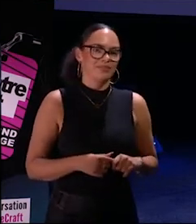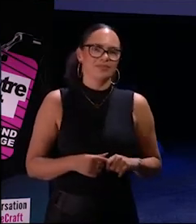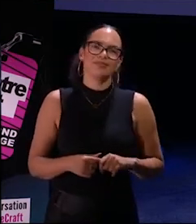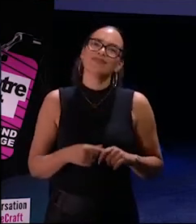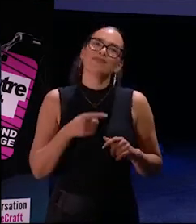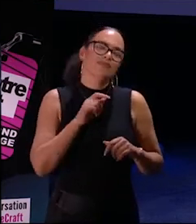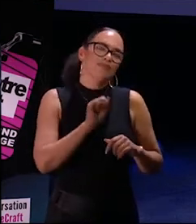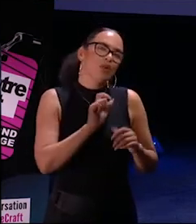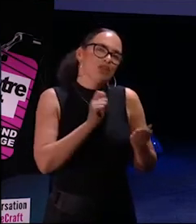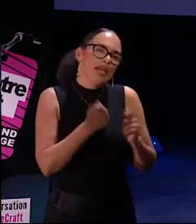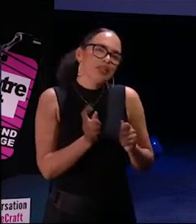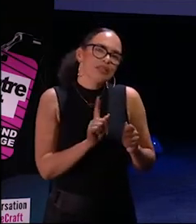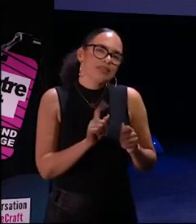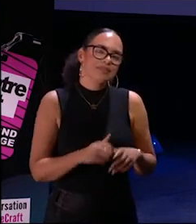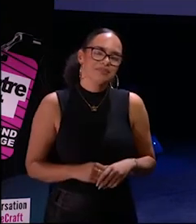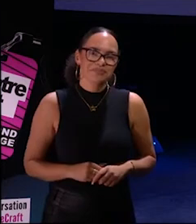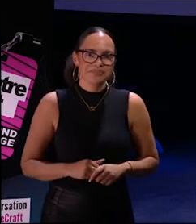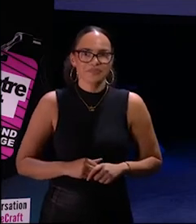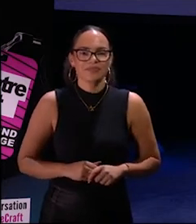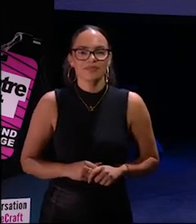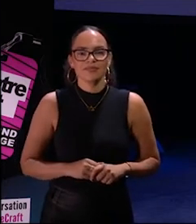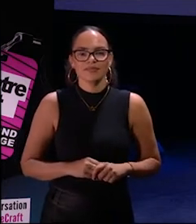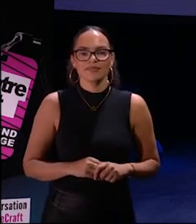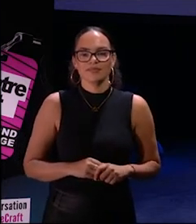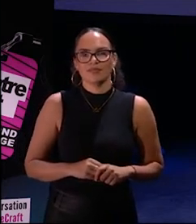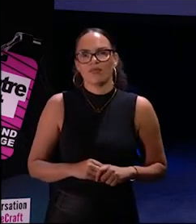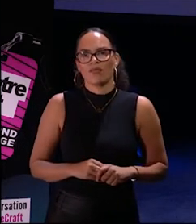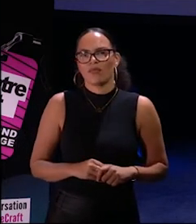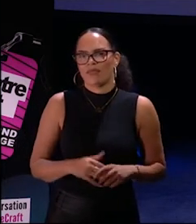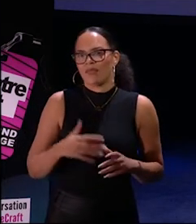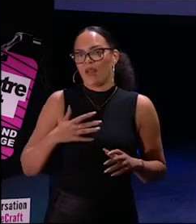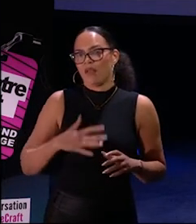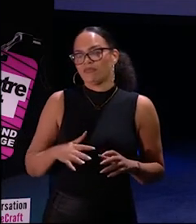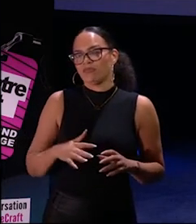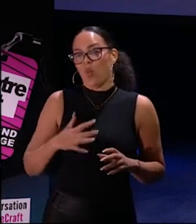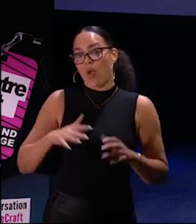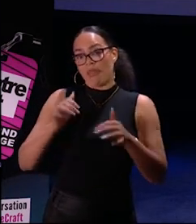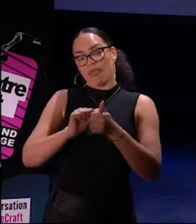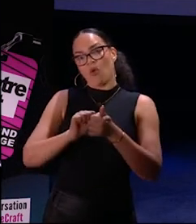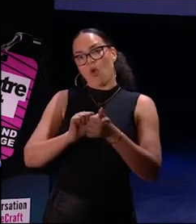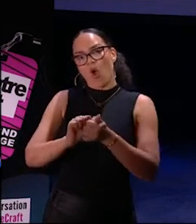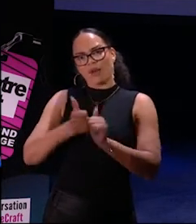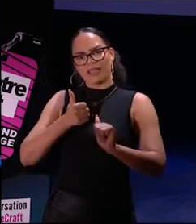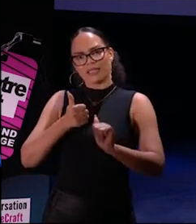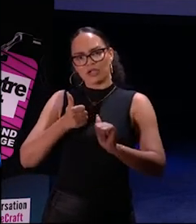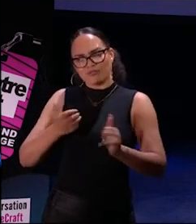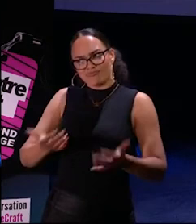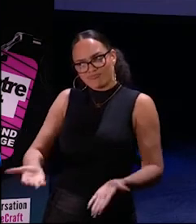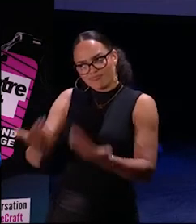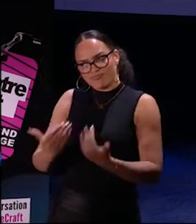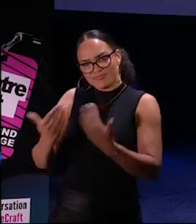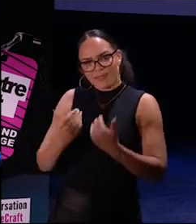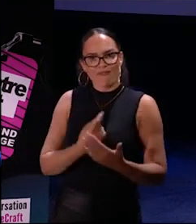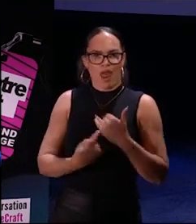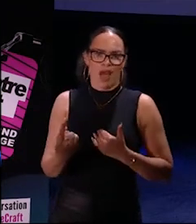What changes you'd like to see? I'd like to see organisations kind of, in a sense, embrace their freelancers a bit more,